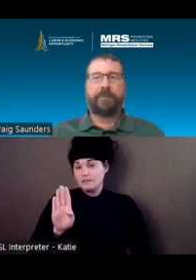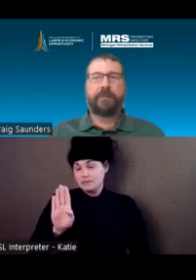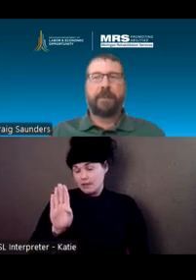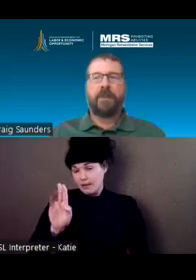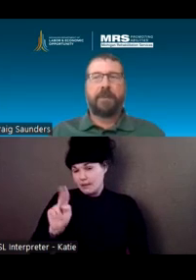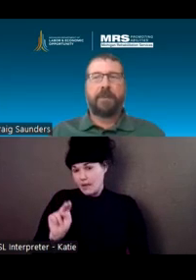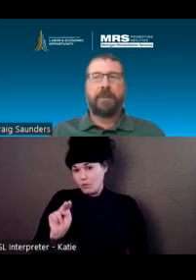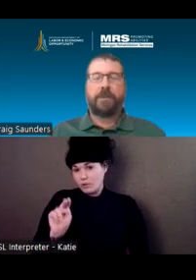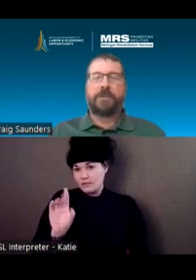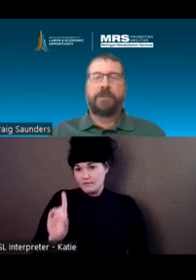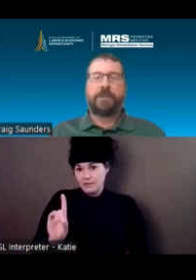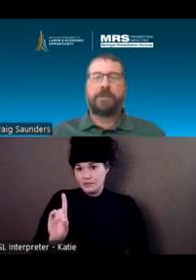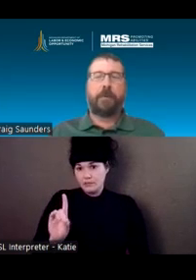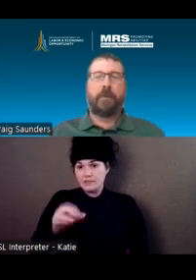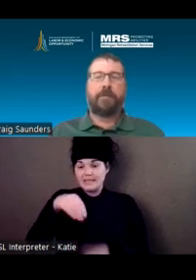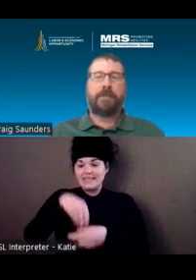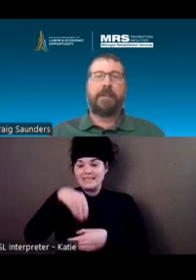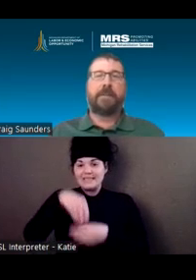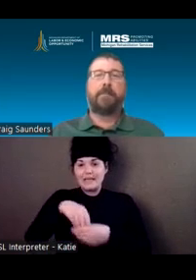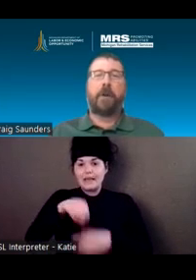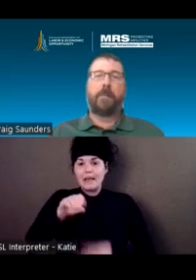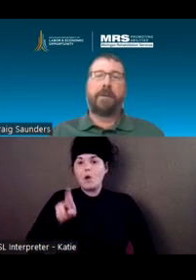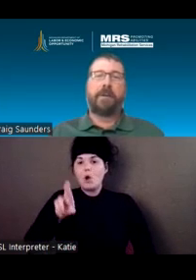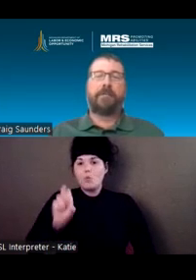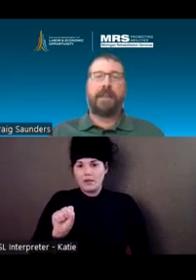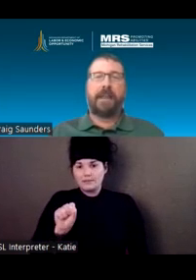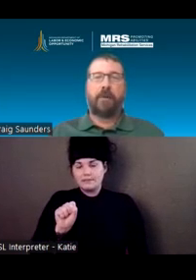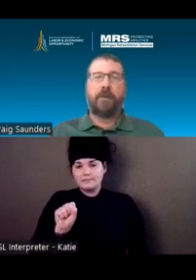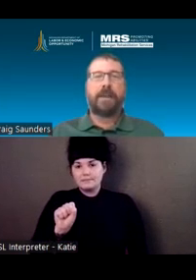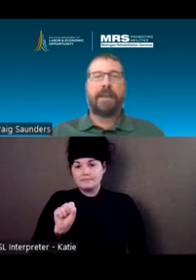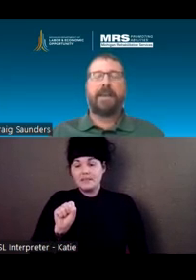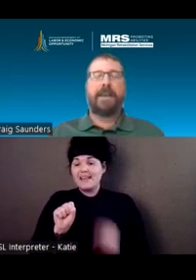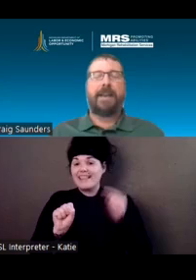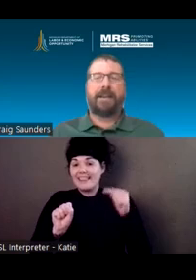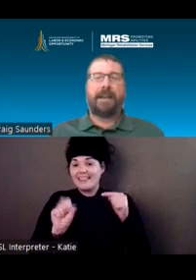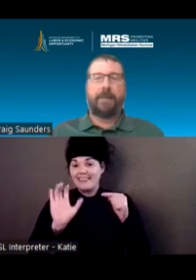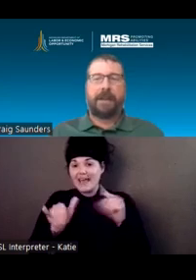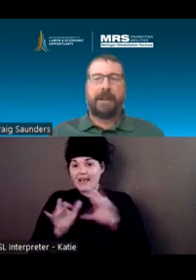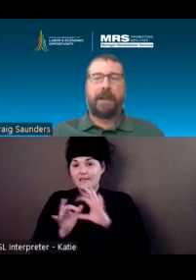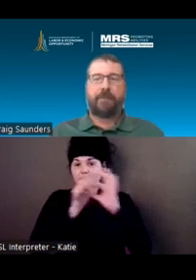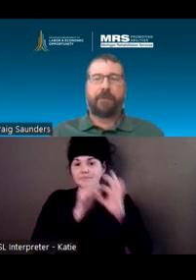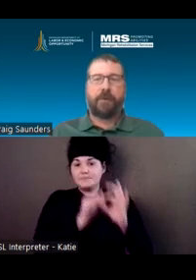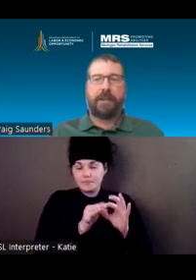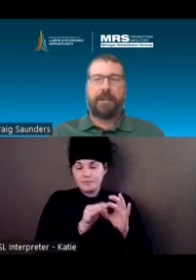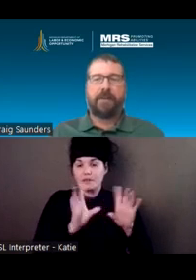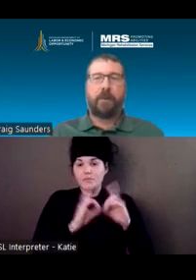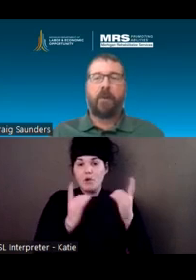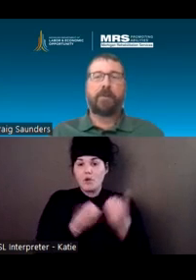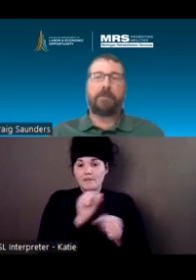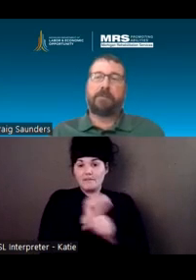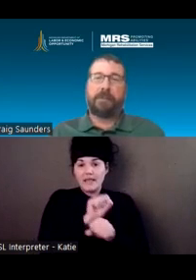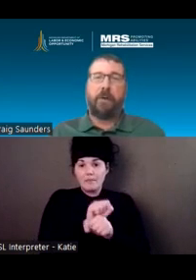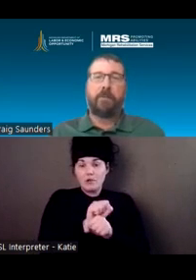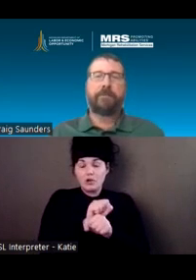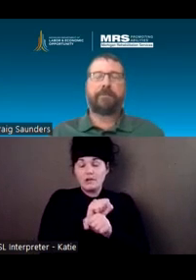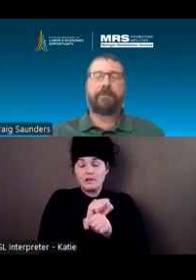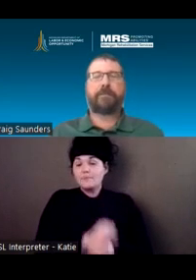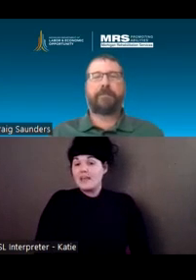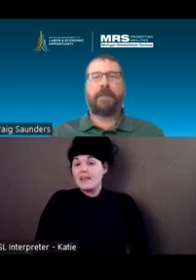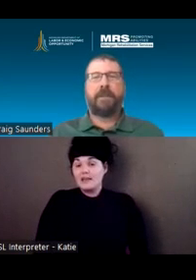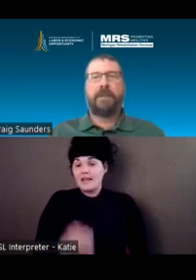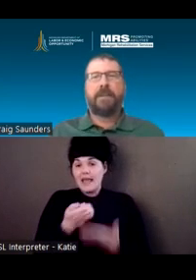Services, which in turn is part of the Department of Labor and Economic Opportunity, or LEO.